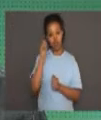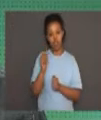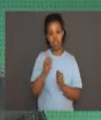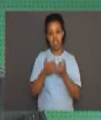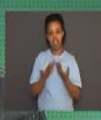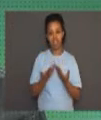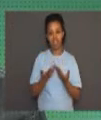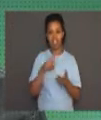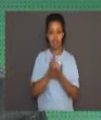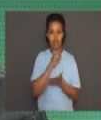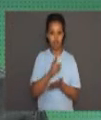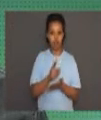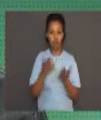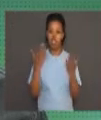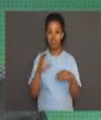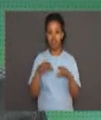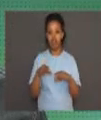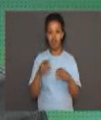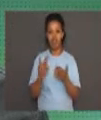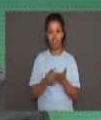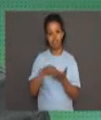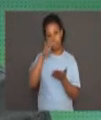I hope you are ready to begin the lesson.